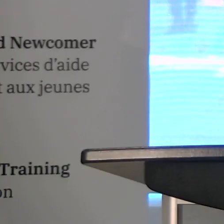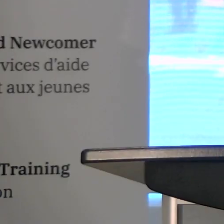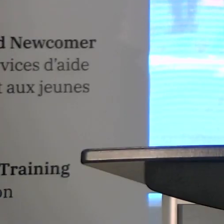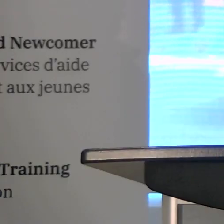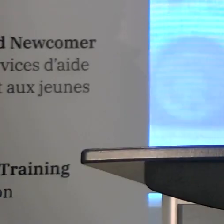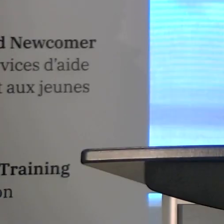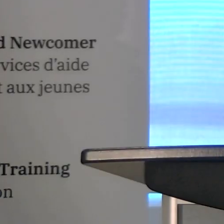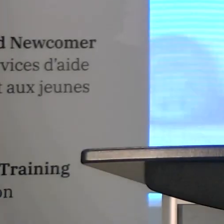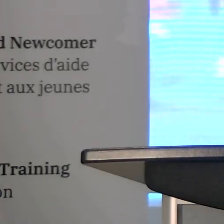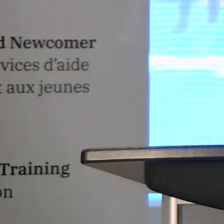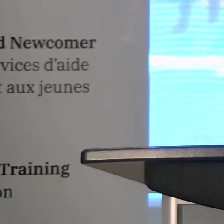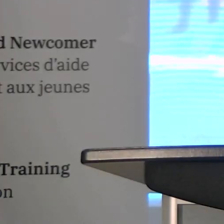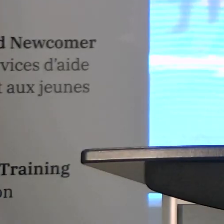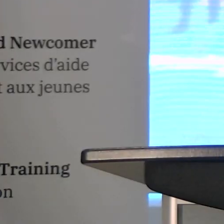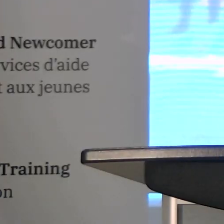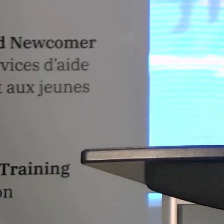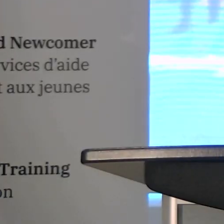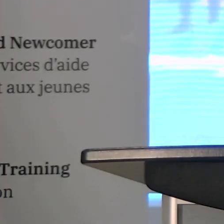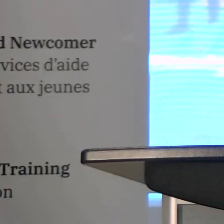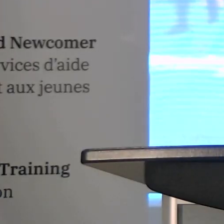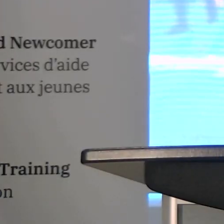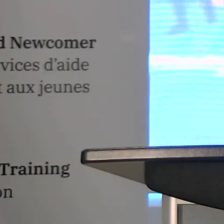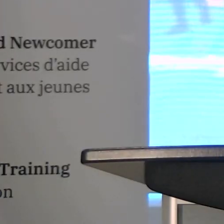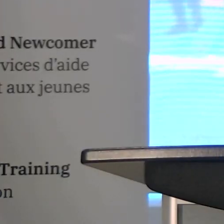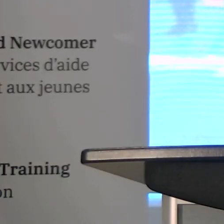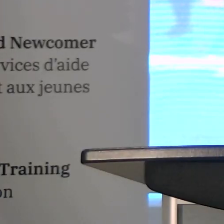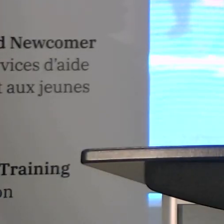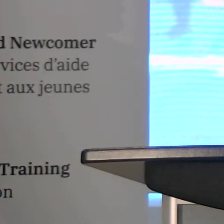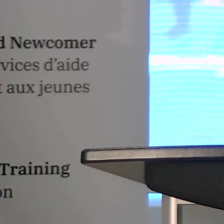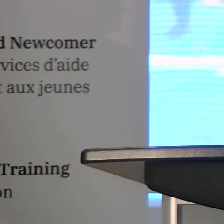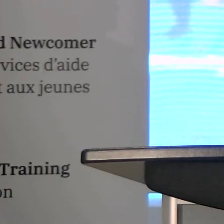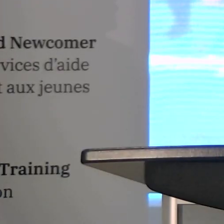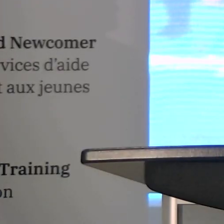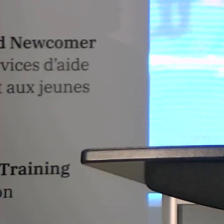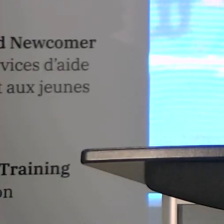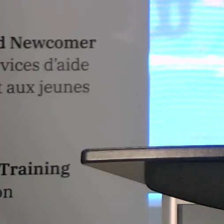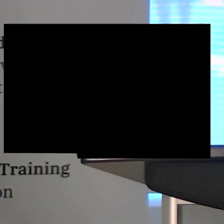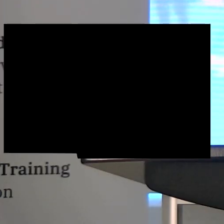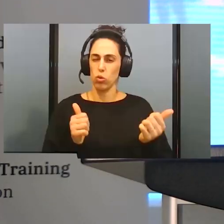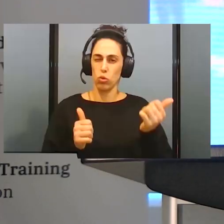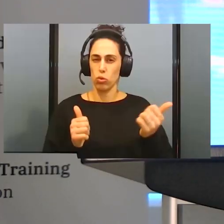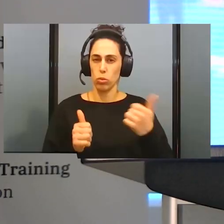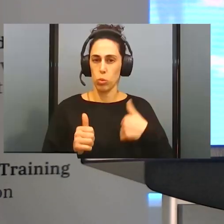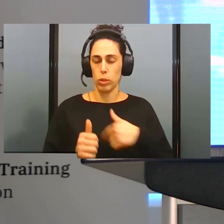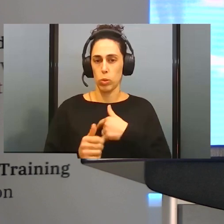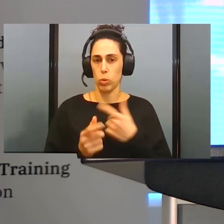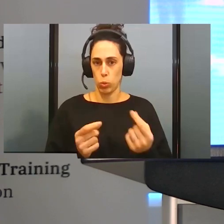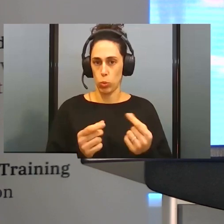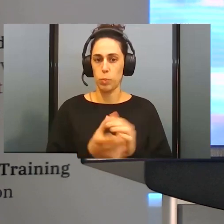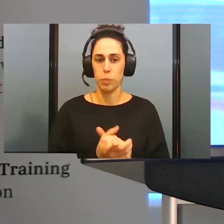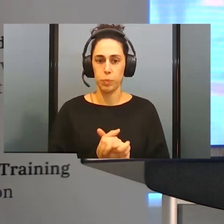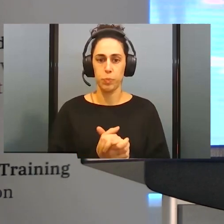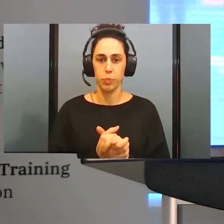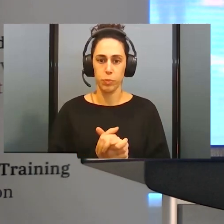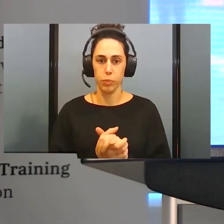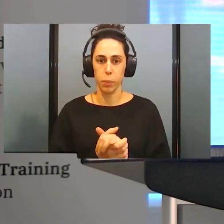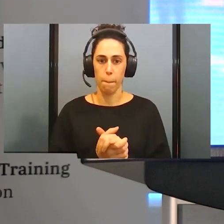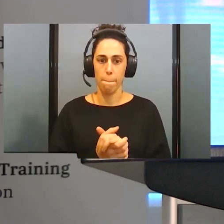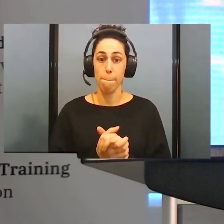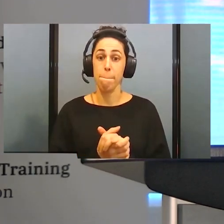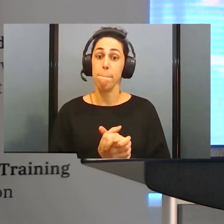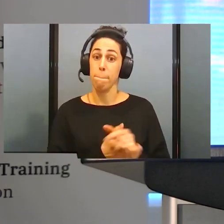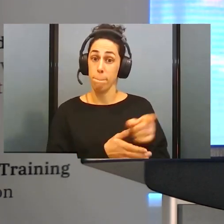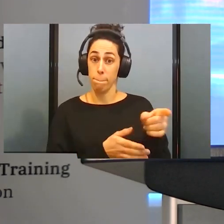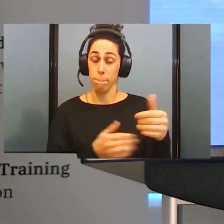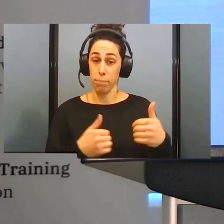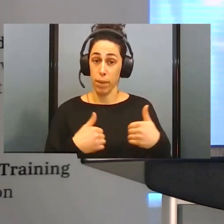from understanding status to understanding right. Even if someone's immigration status